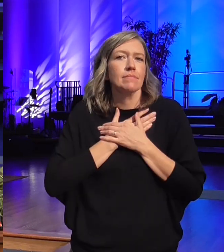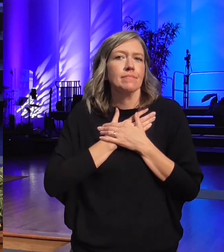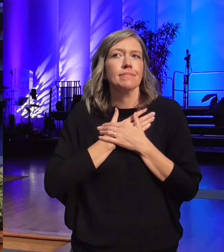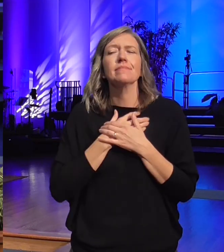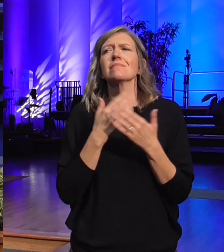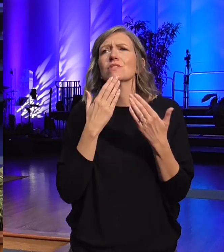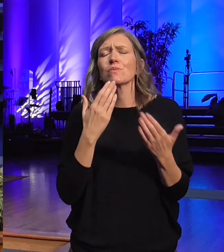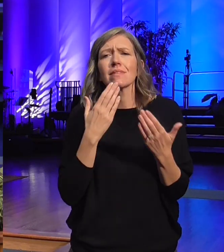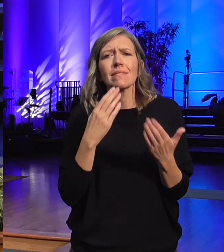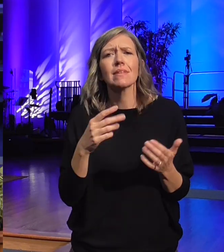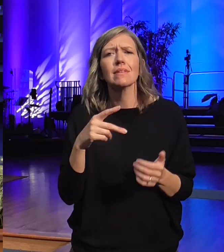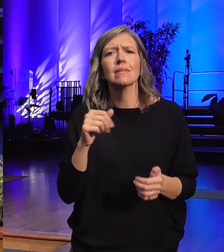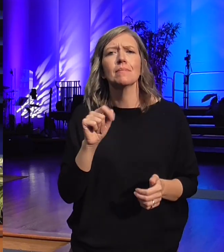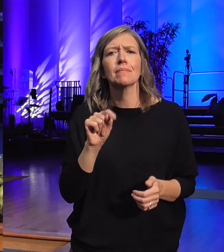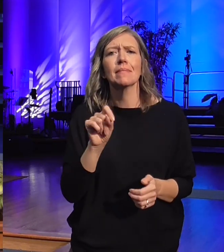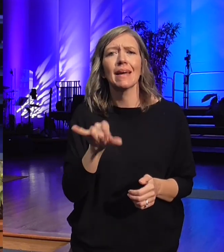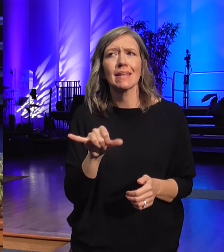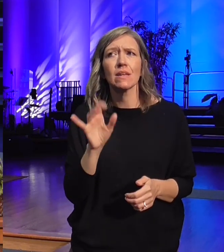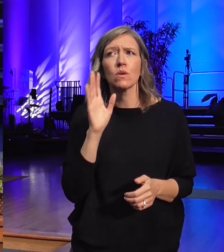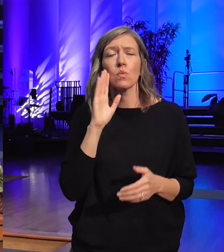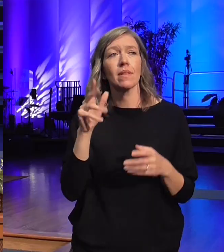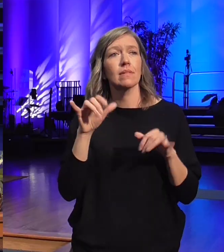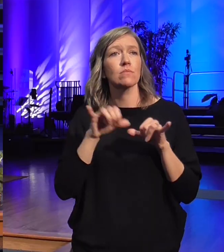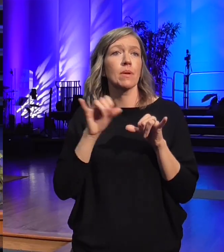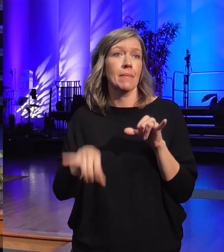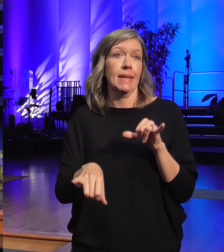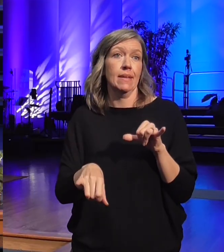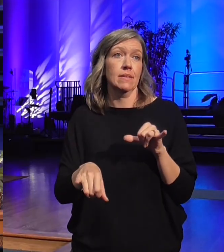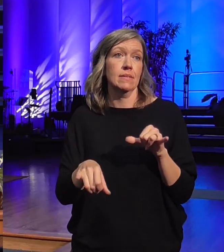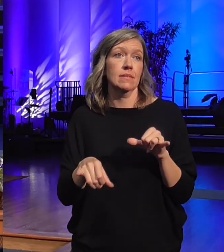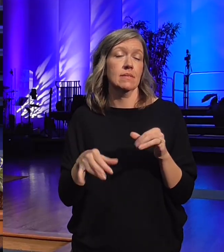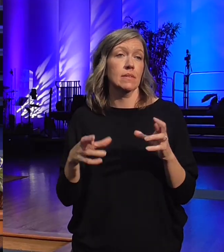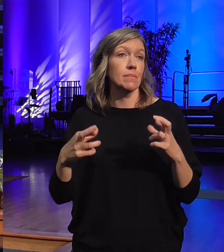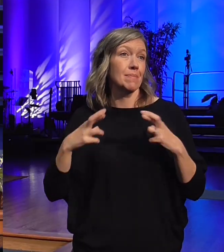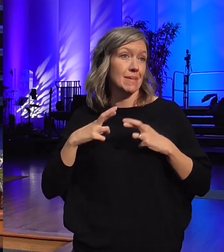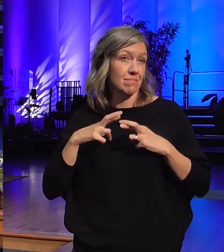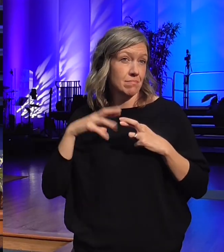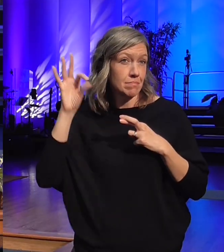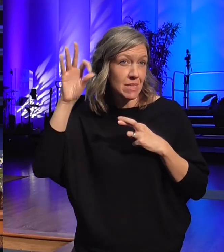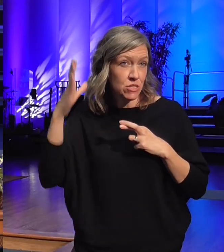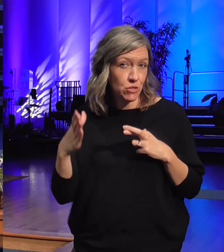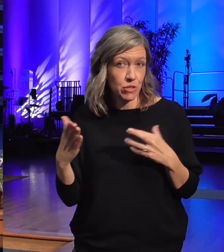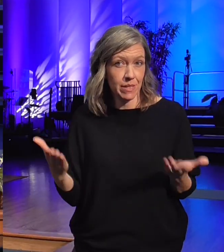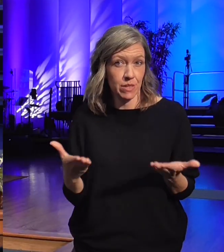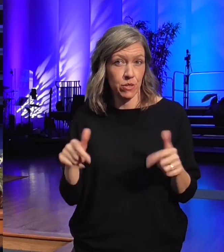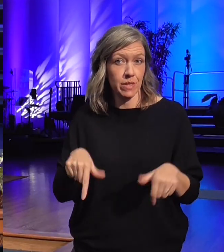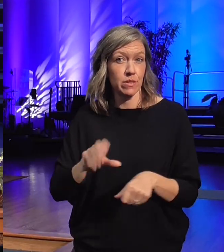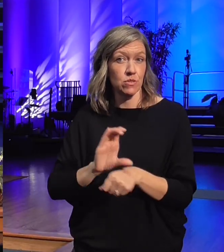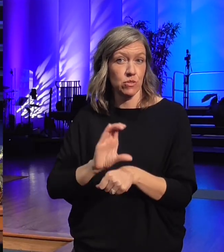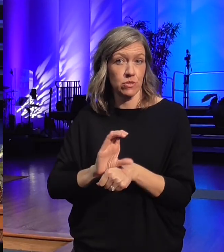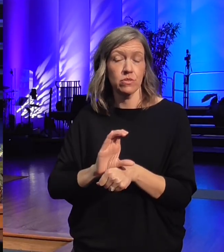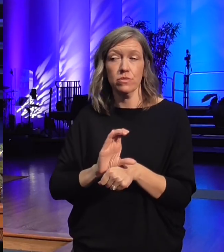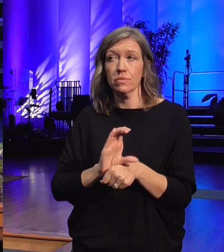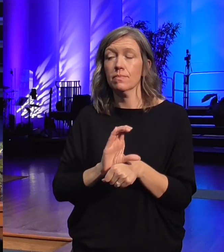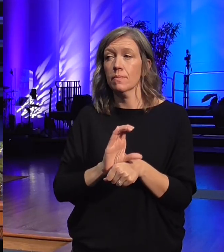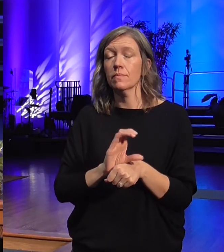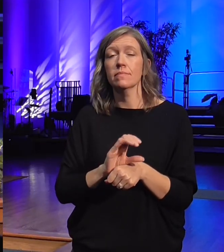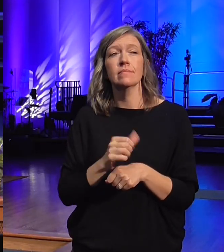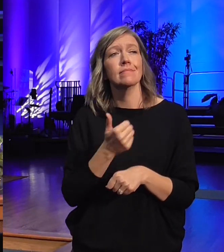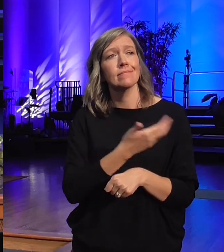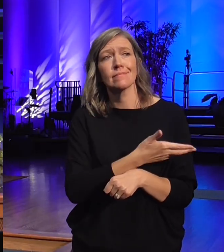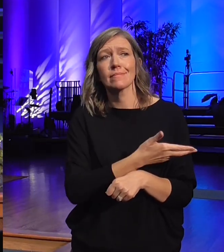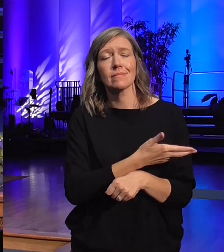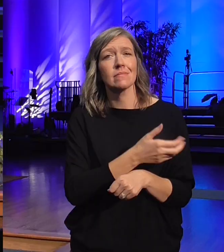Patty is going to remain an emeritus minister here at Mile High Church. And Patty